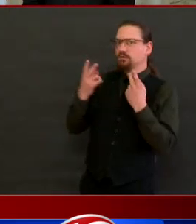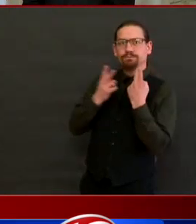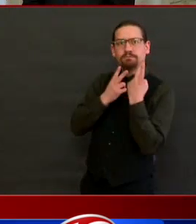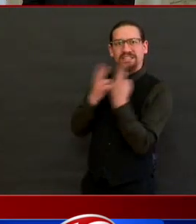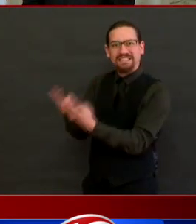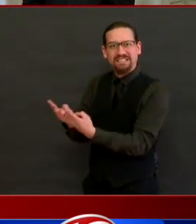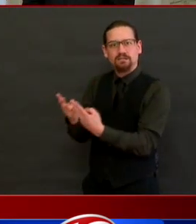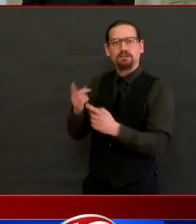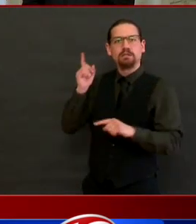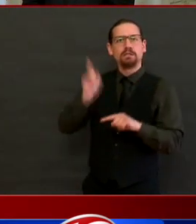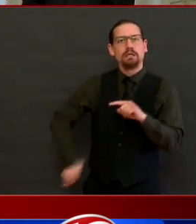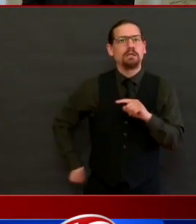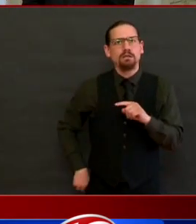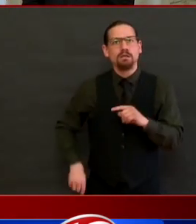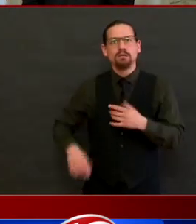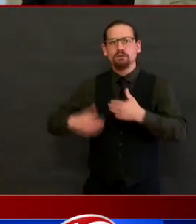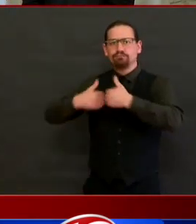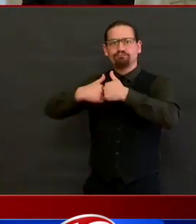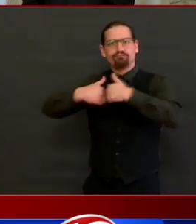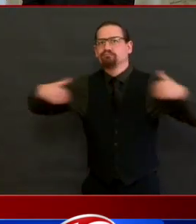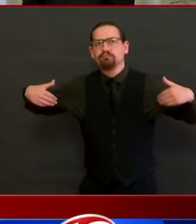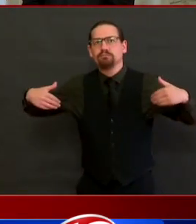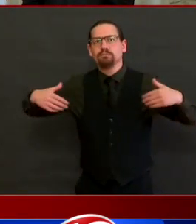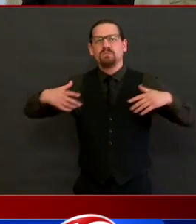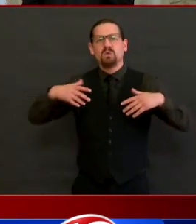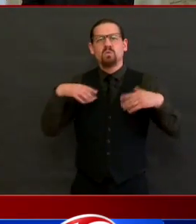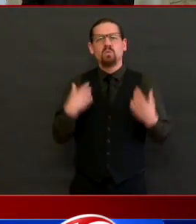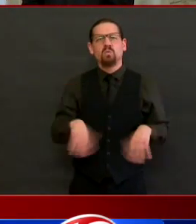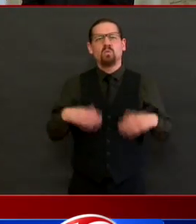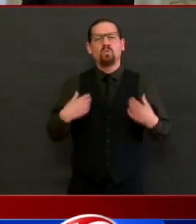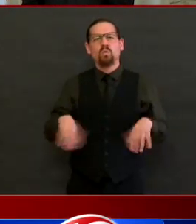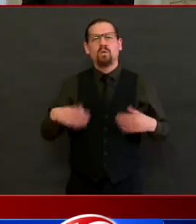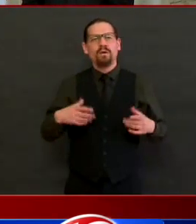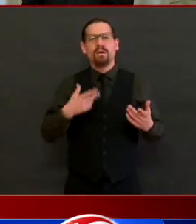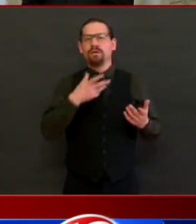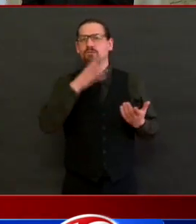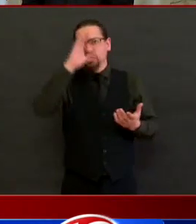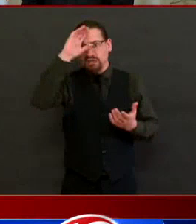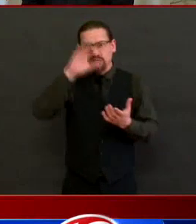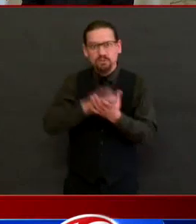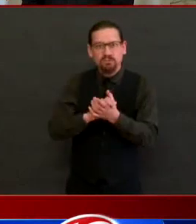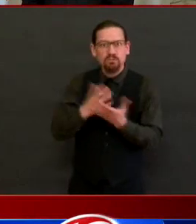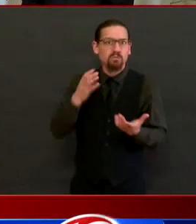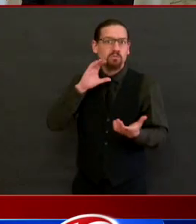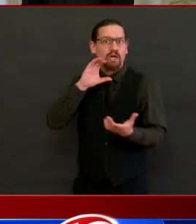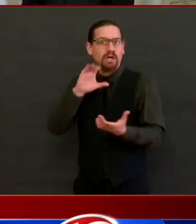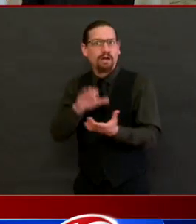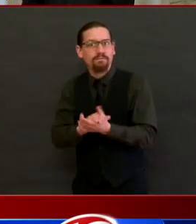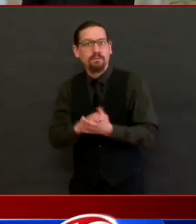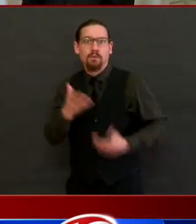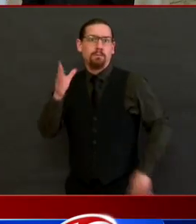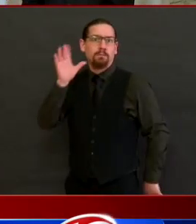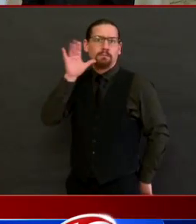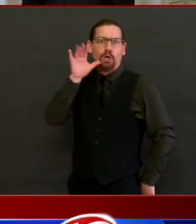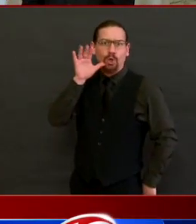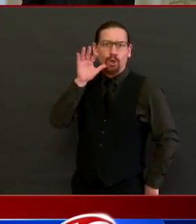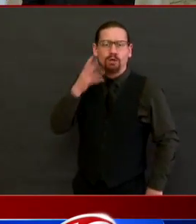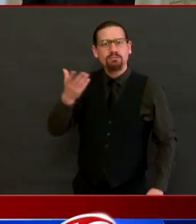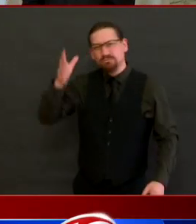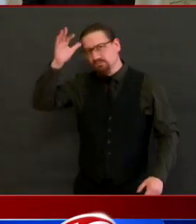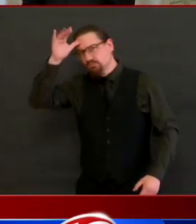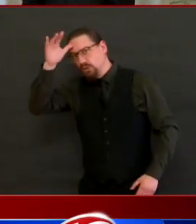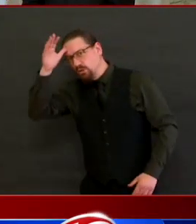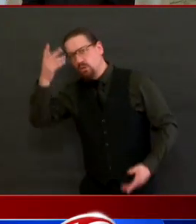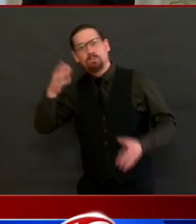It's devastating, really, if someone you love, your husband, your wife, your mother, is in a hospital or in